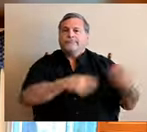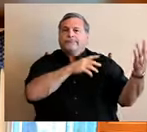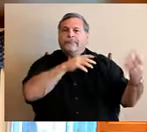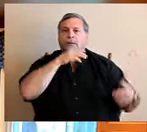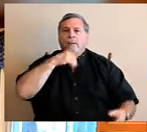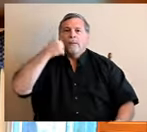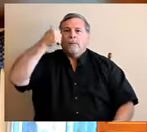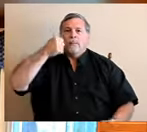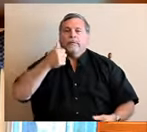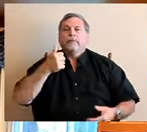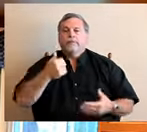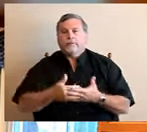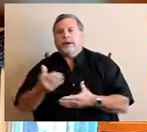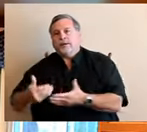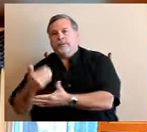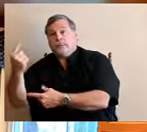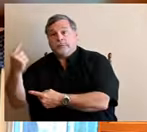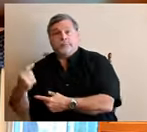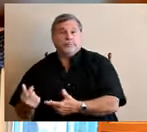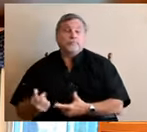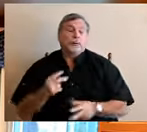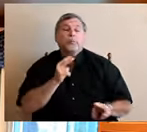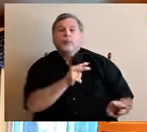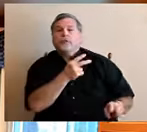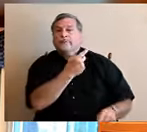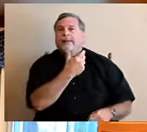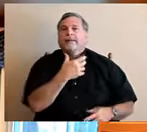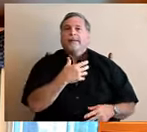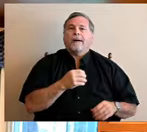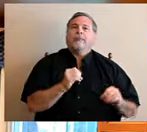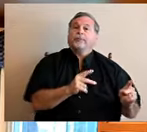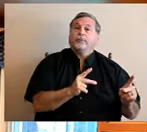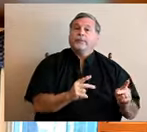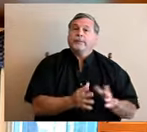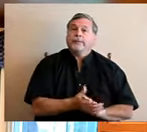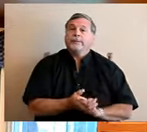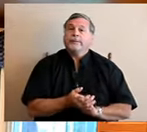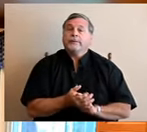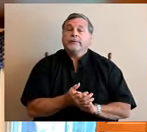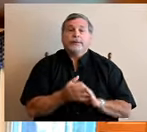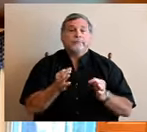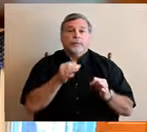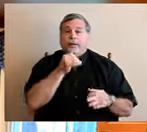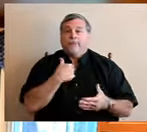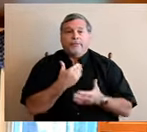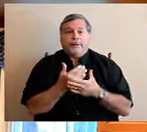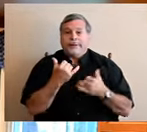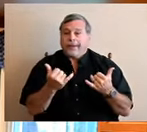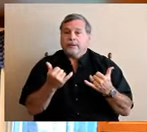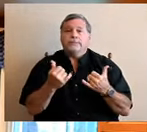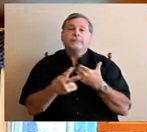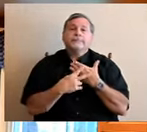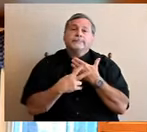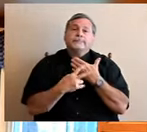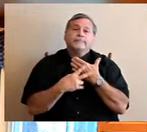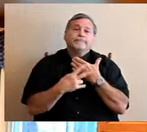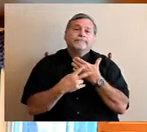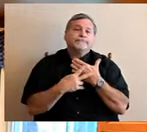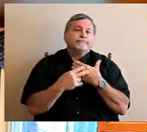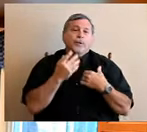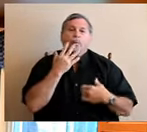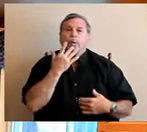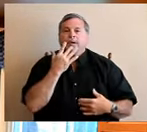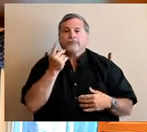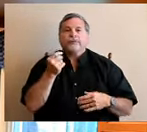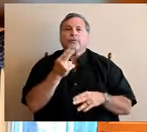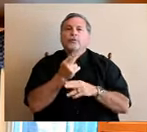older version to get a new version. So just look for those opportunities. If you don't have the money now, save up some, wait for something